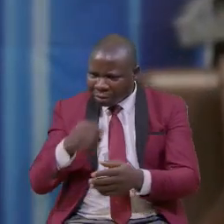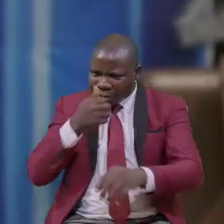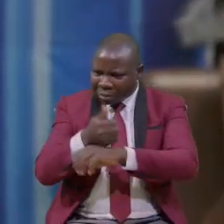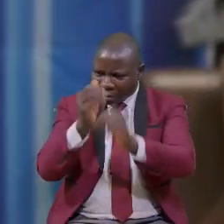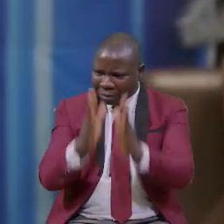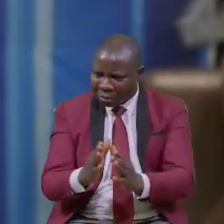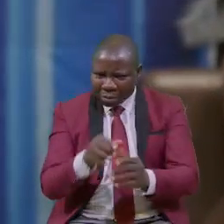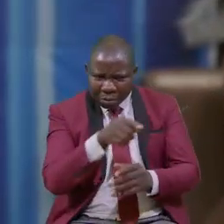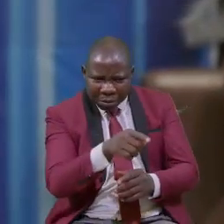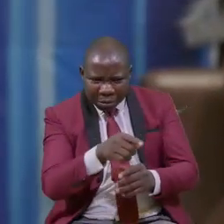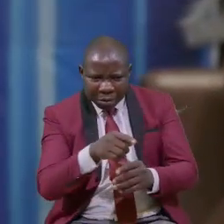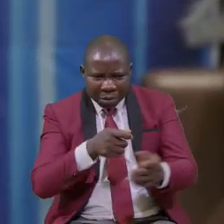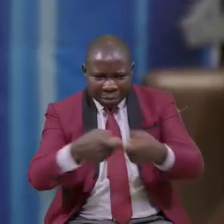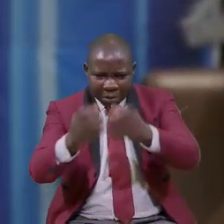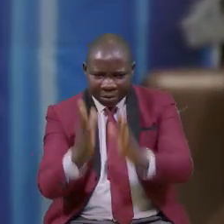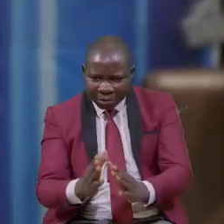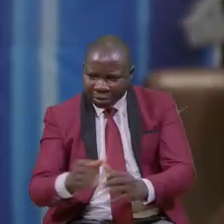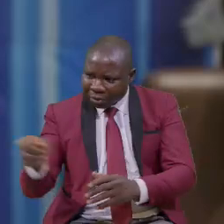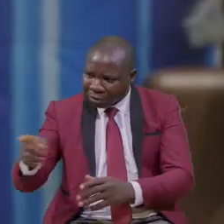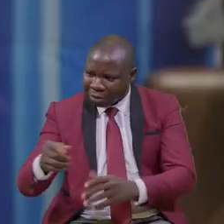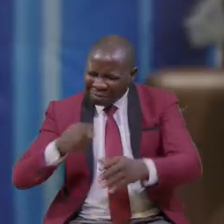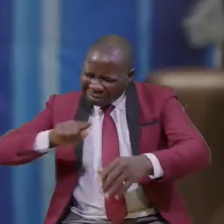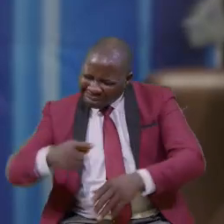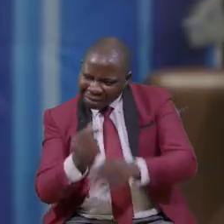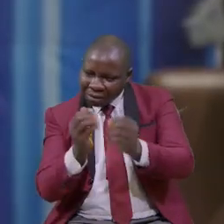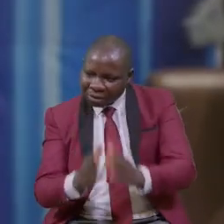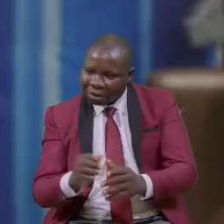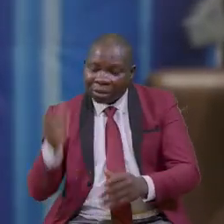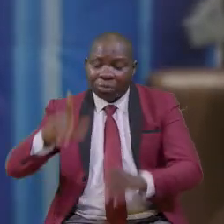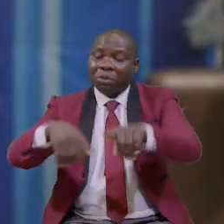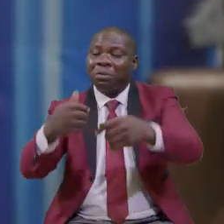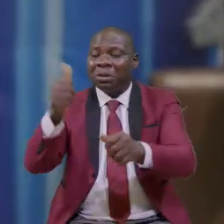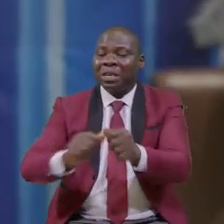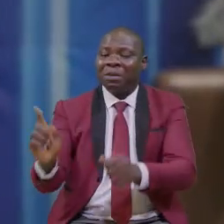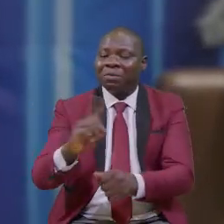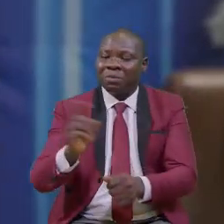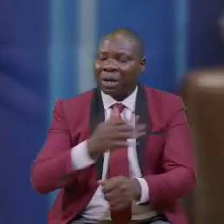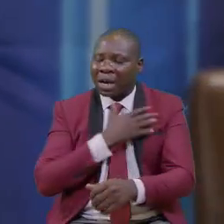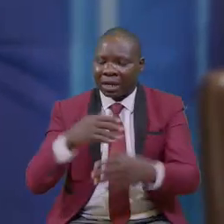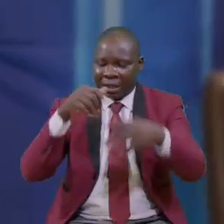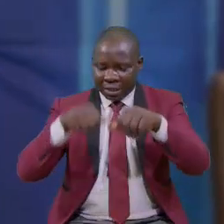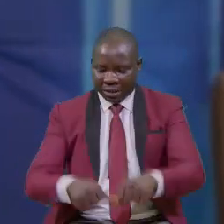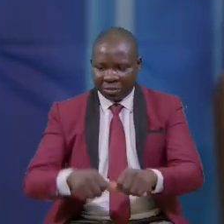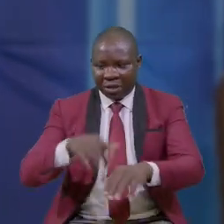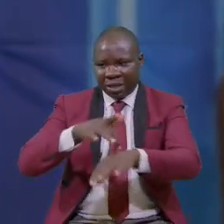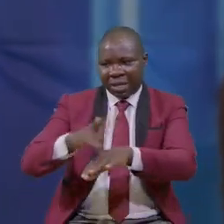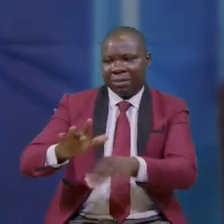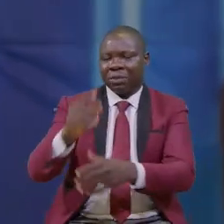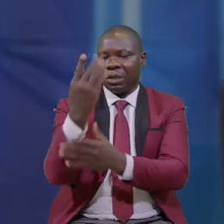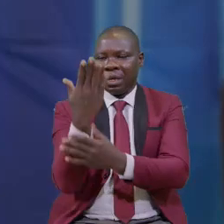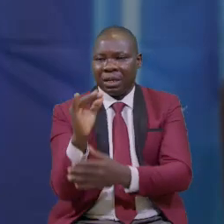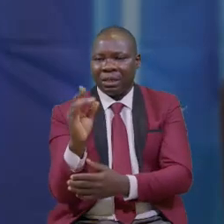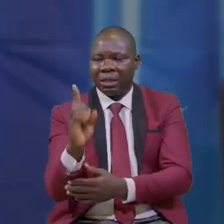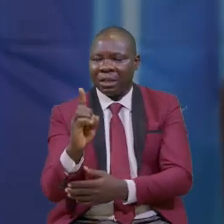He will go everywhere and he'll remain empty-handed. But God is different. I